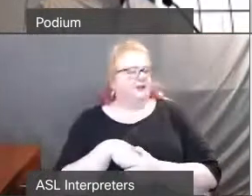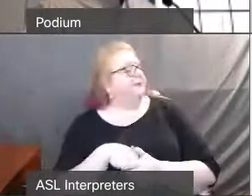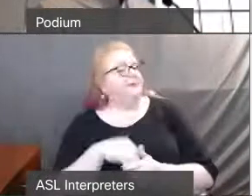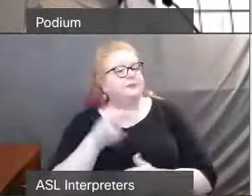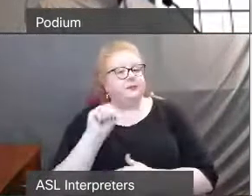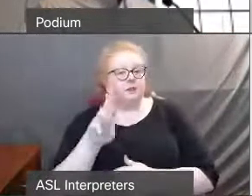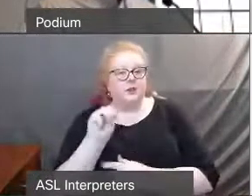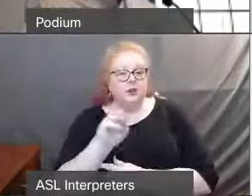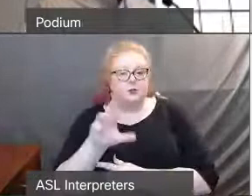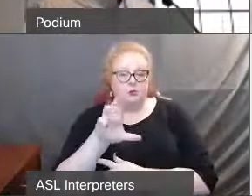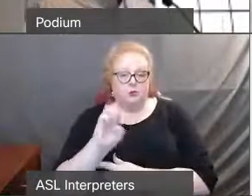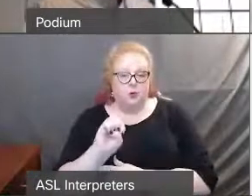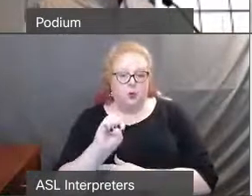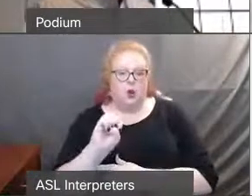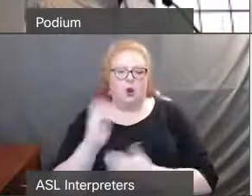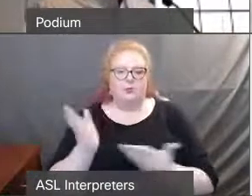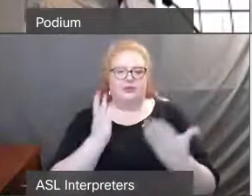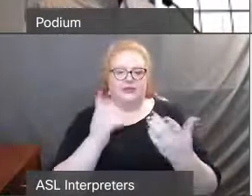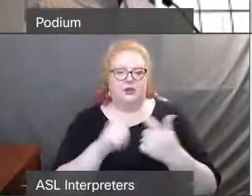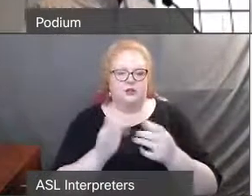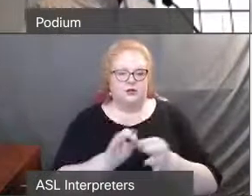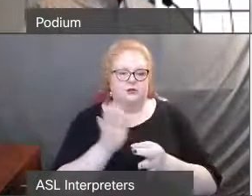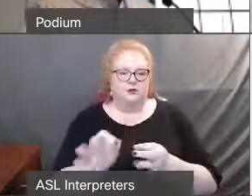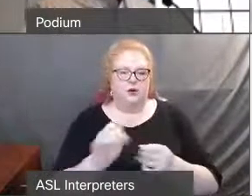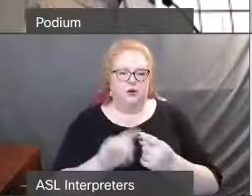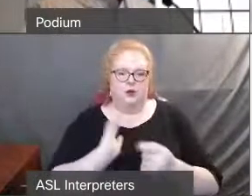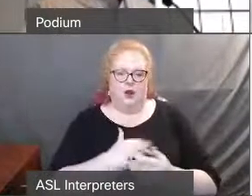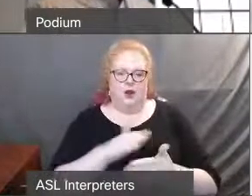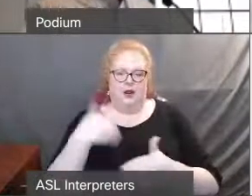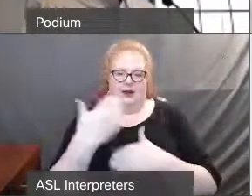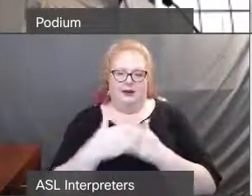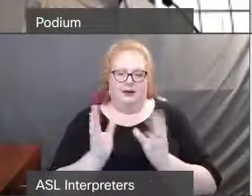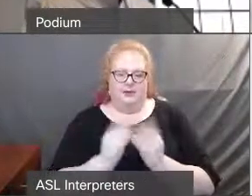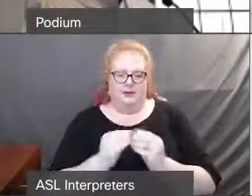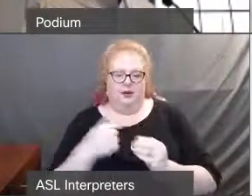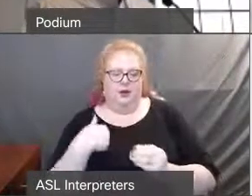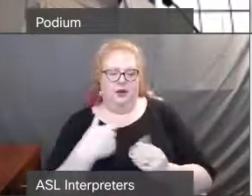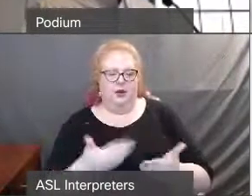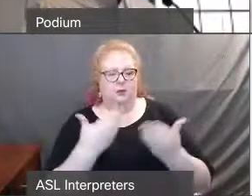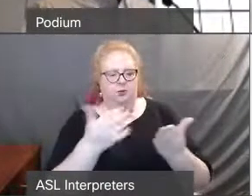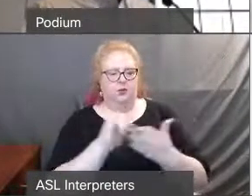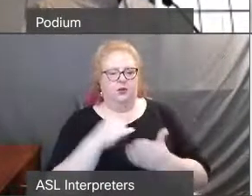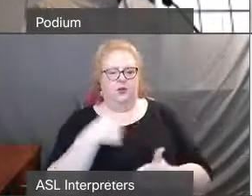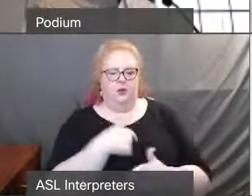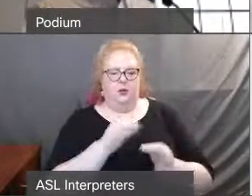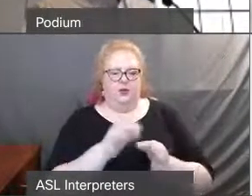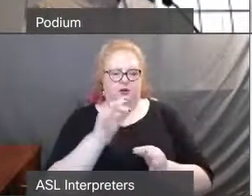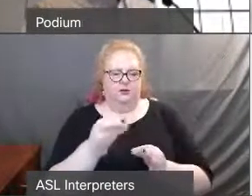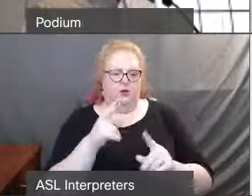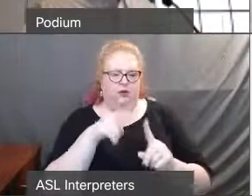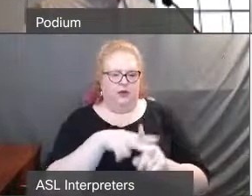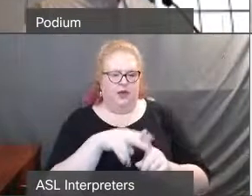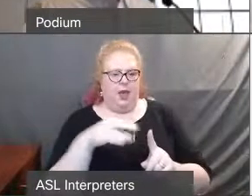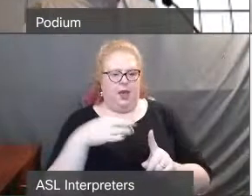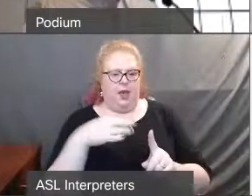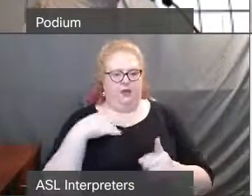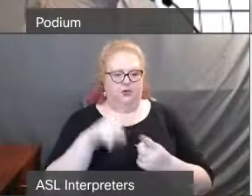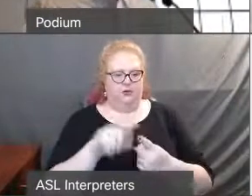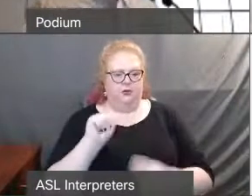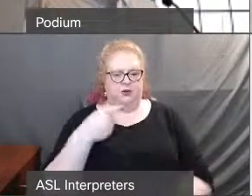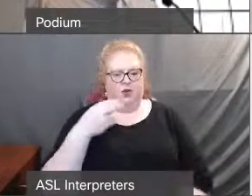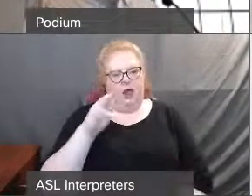to defer until our next meeting? Mr. Chairperson, I move that we defer the application until the April 8th